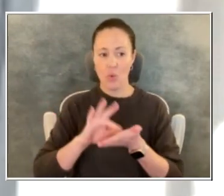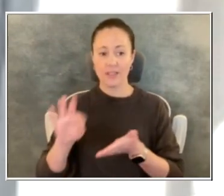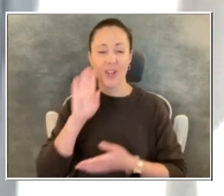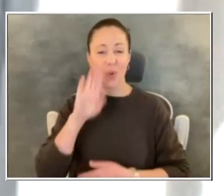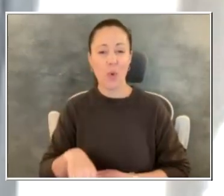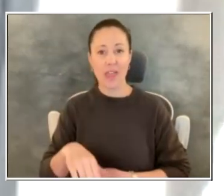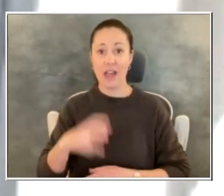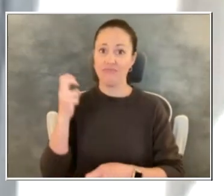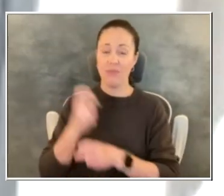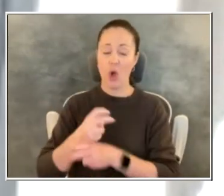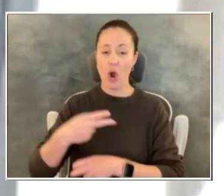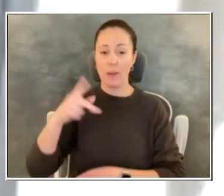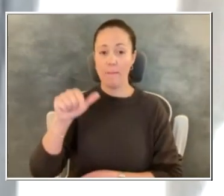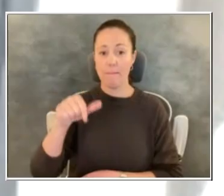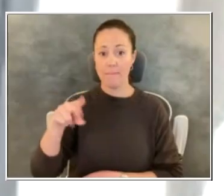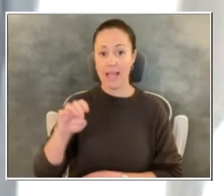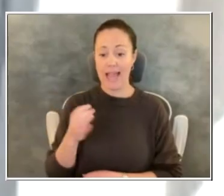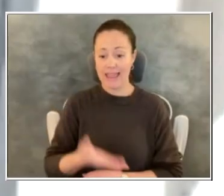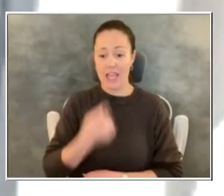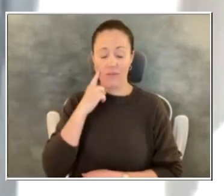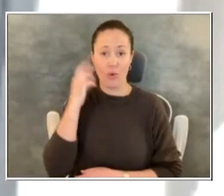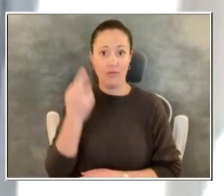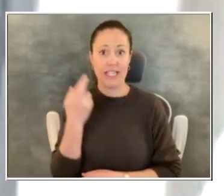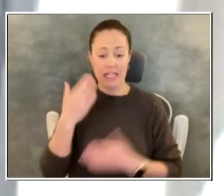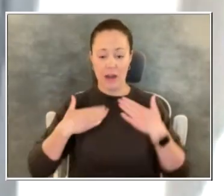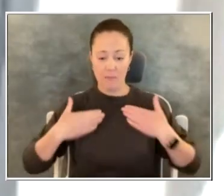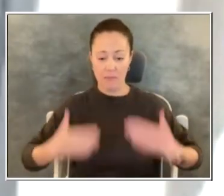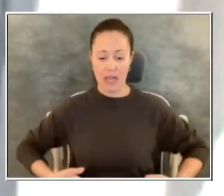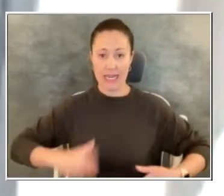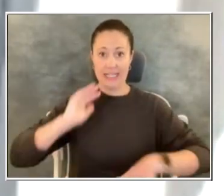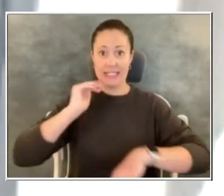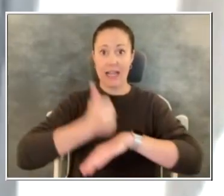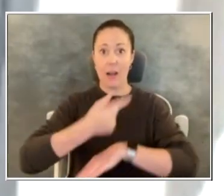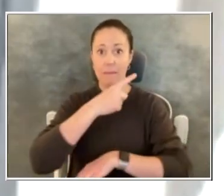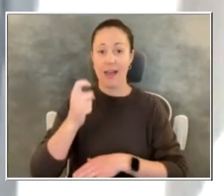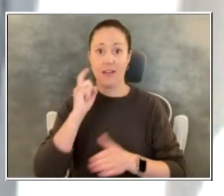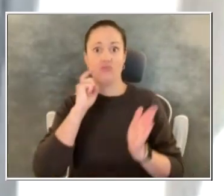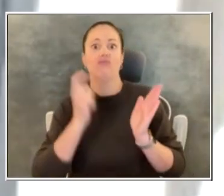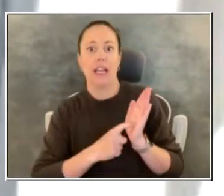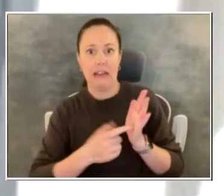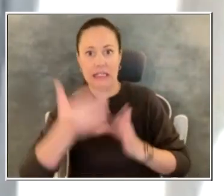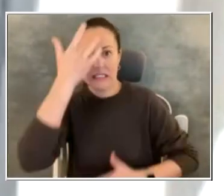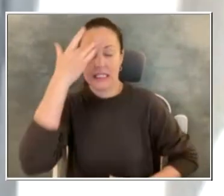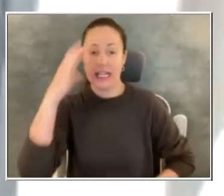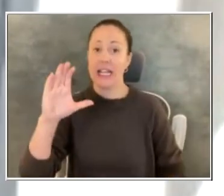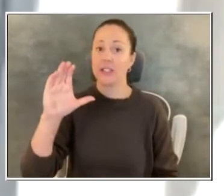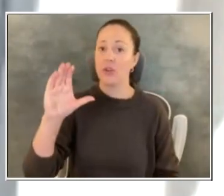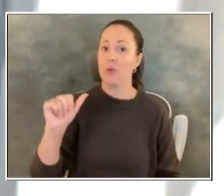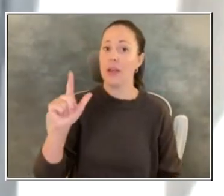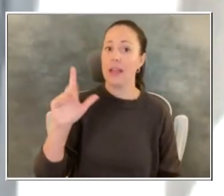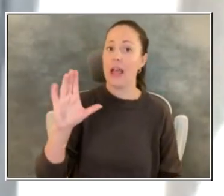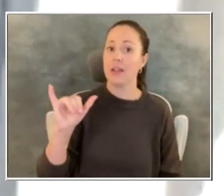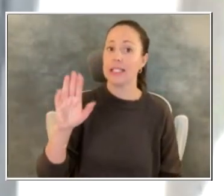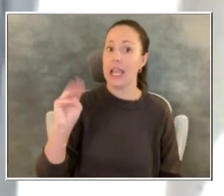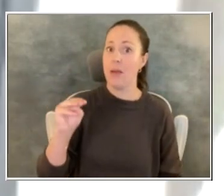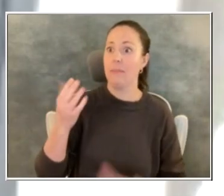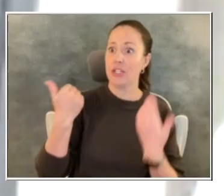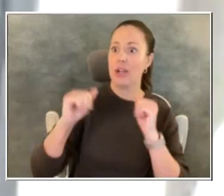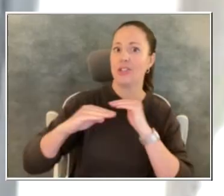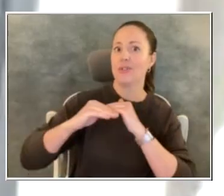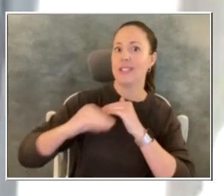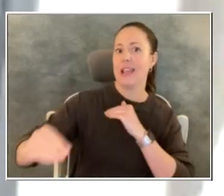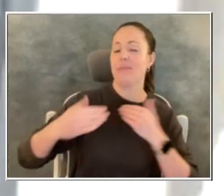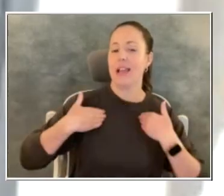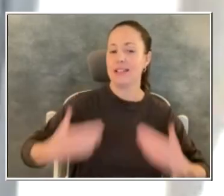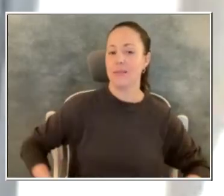it there because it recognizes the disease process. And calcium, in many ways, is kind of the stabilizer. So by itself, it's not the unstable thing. I